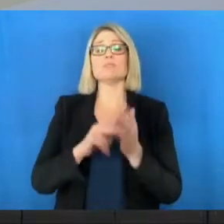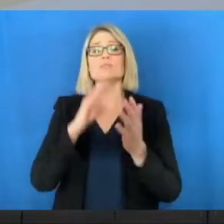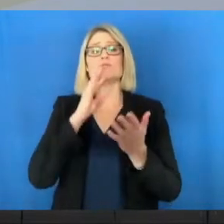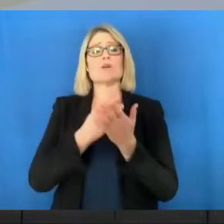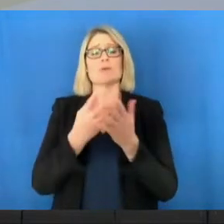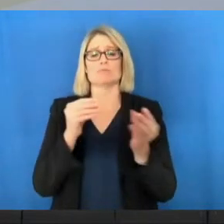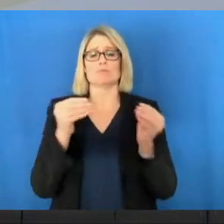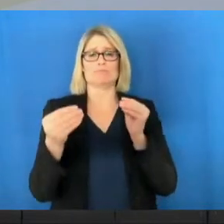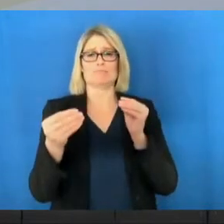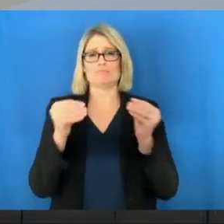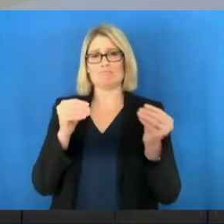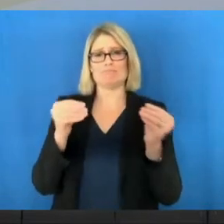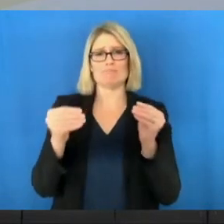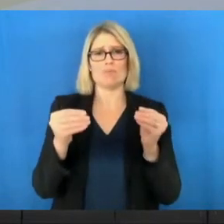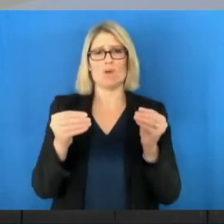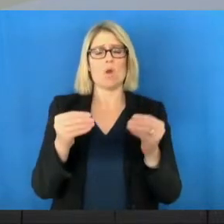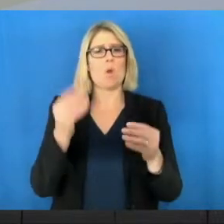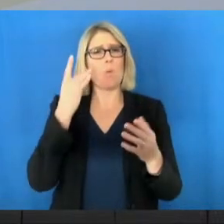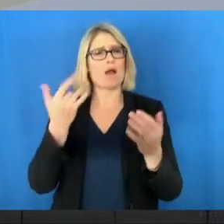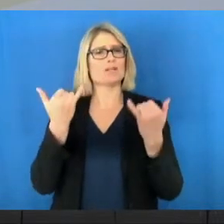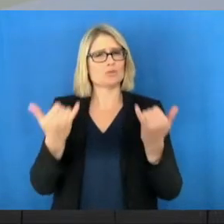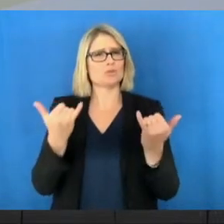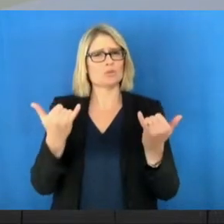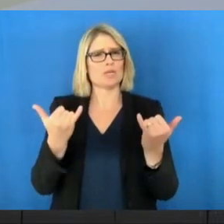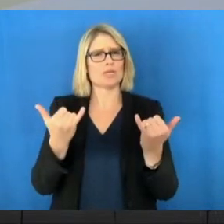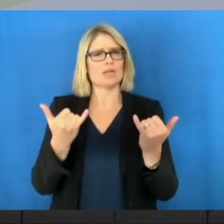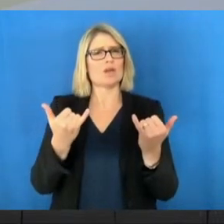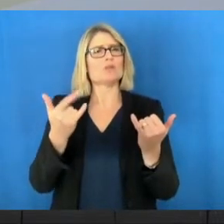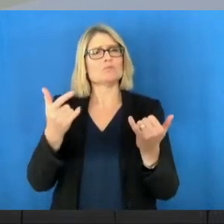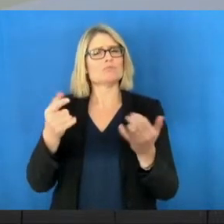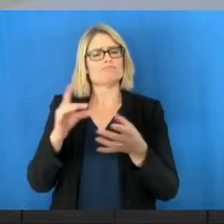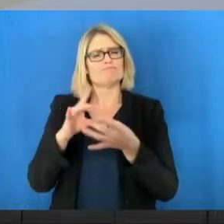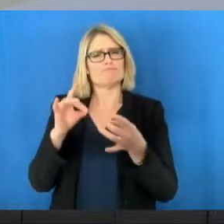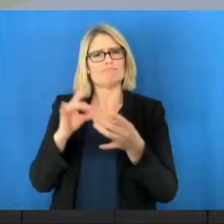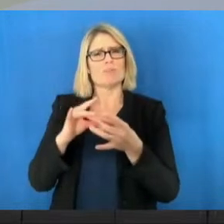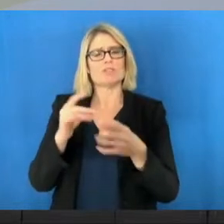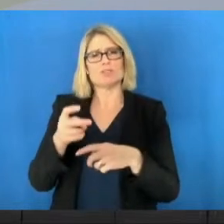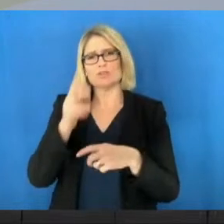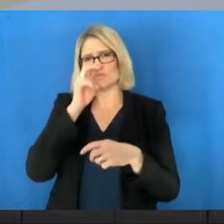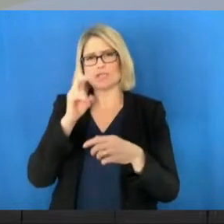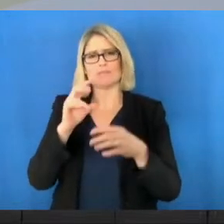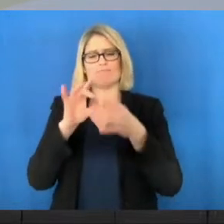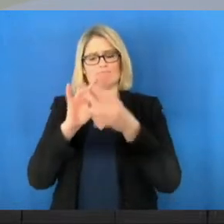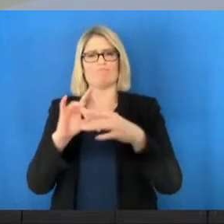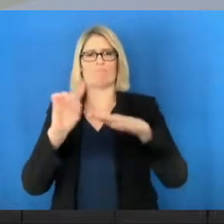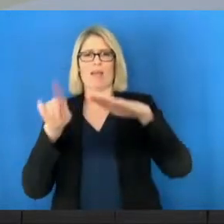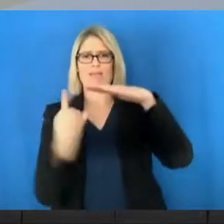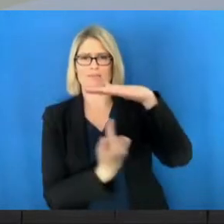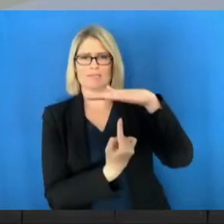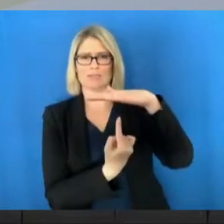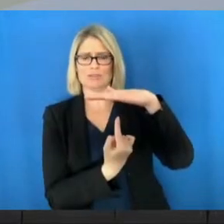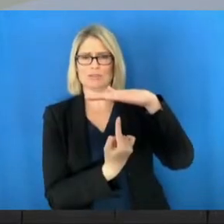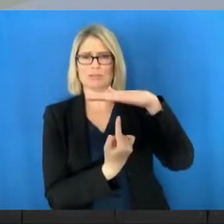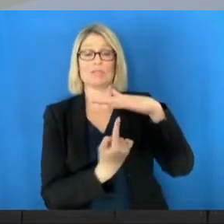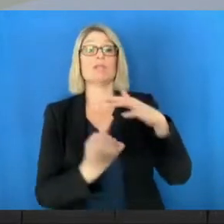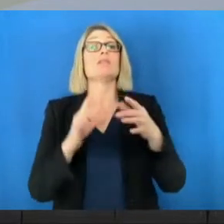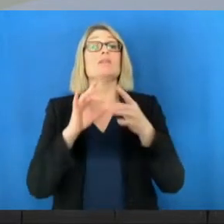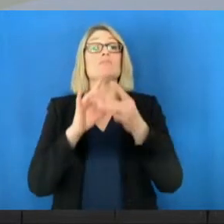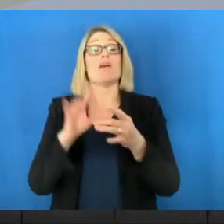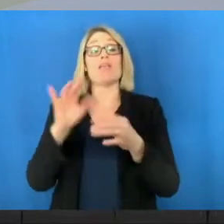why am I talking today about being even stricter around the importance of isolation? And that has a lot to do with the